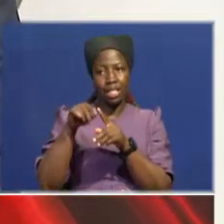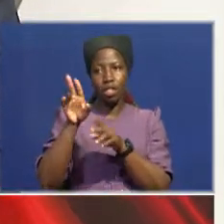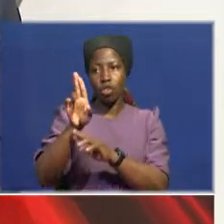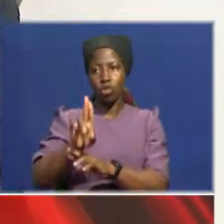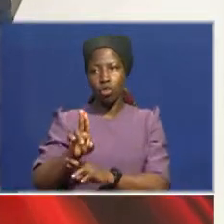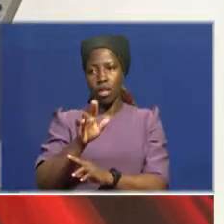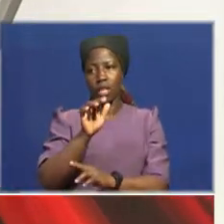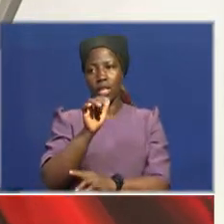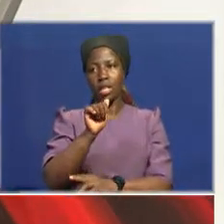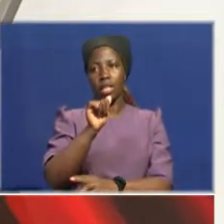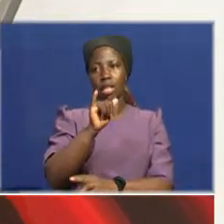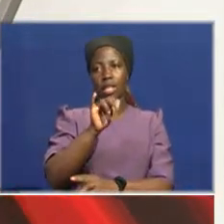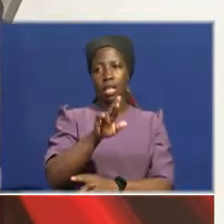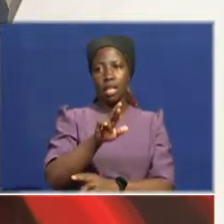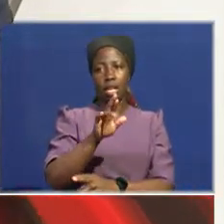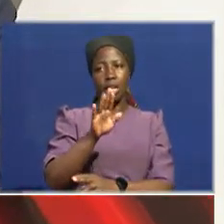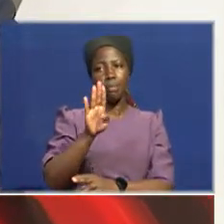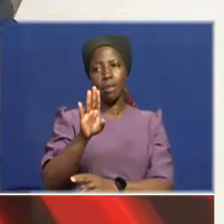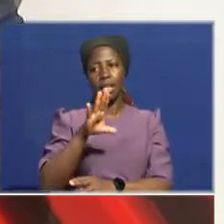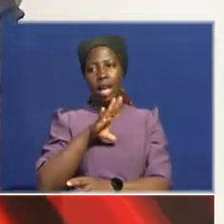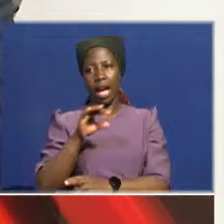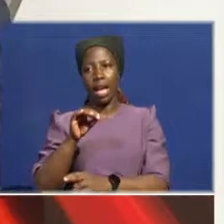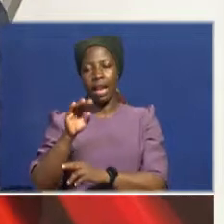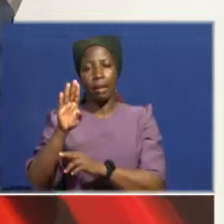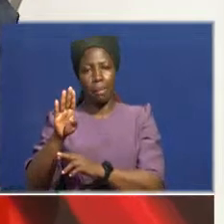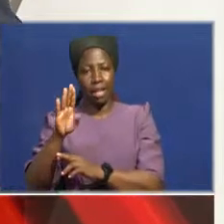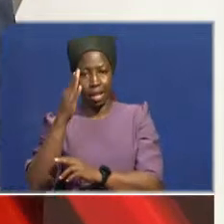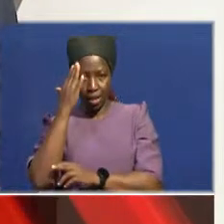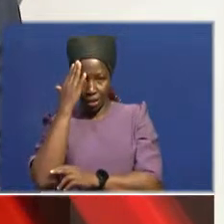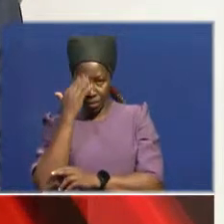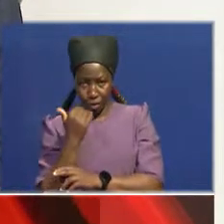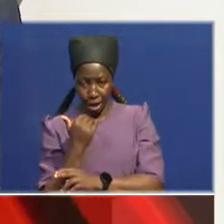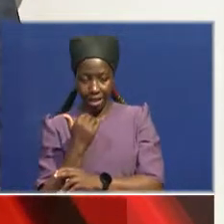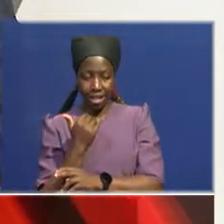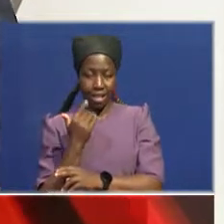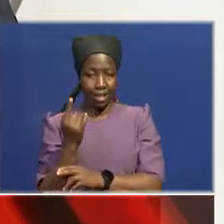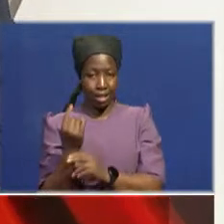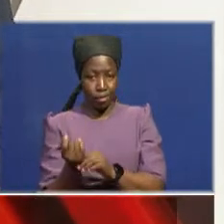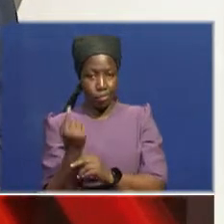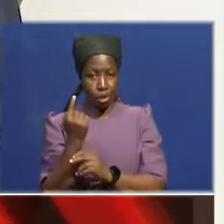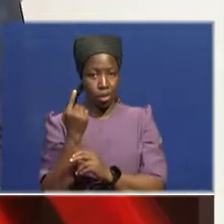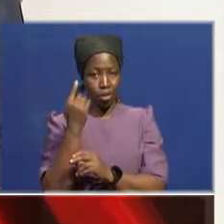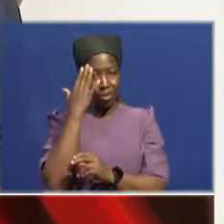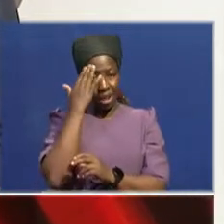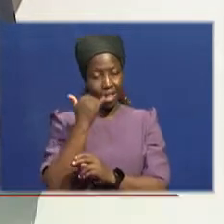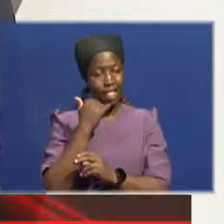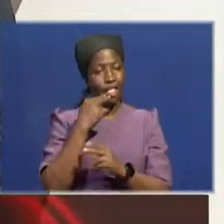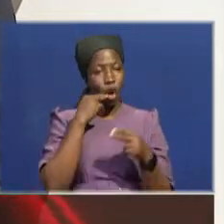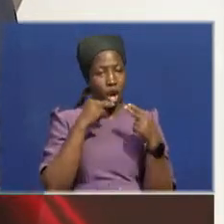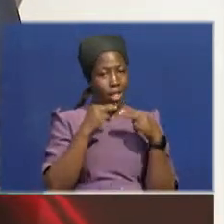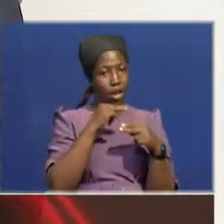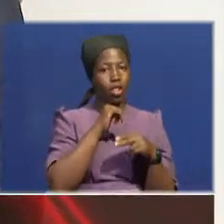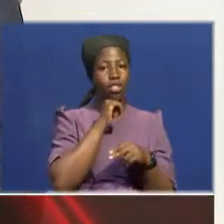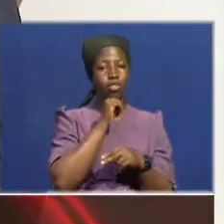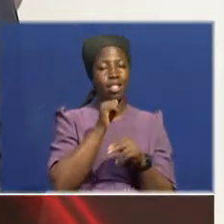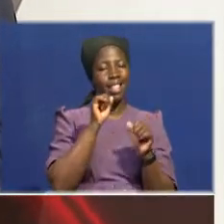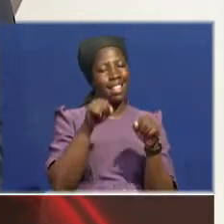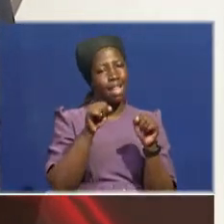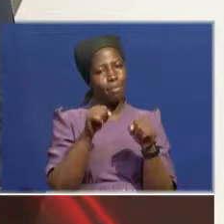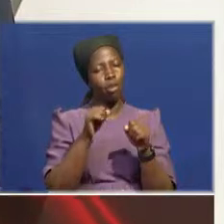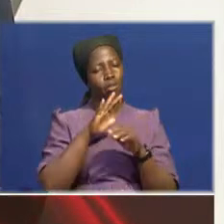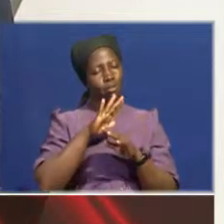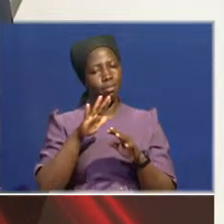that's where Airbnbs came into place, because hotels could not satisfy that market. And